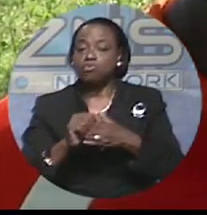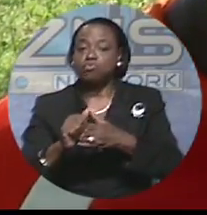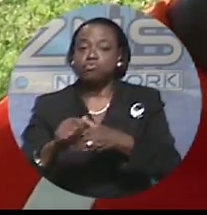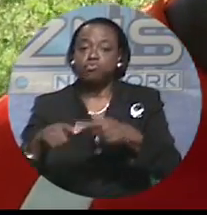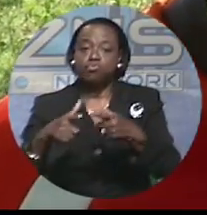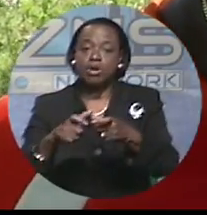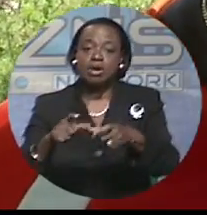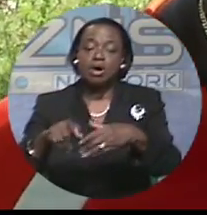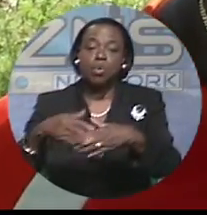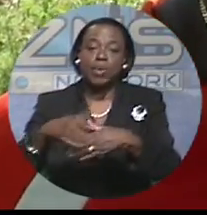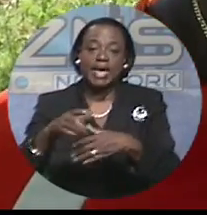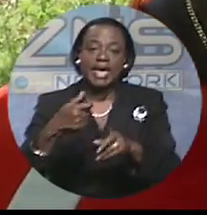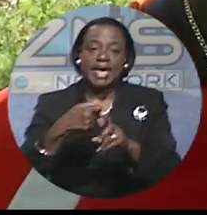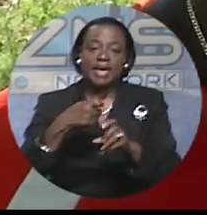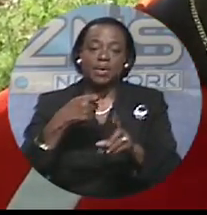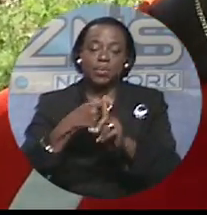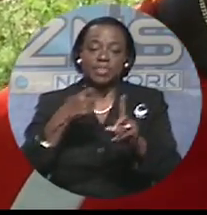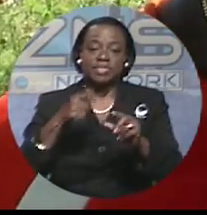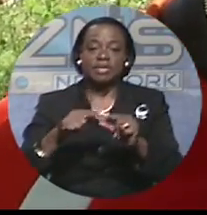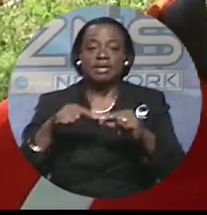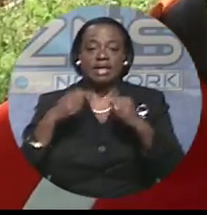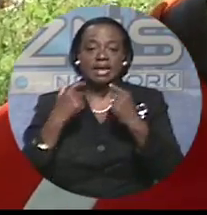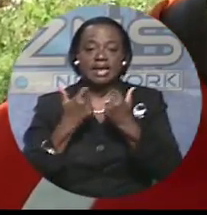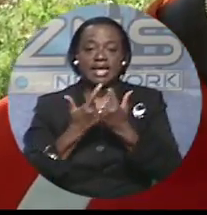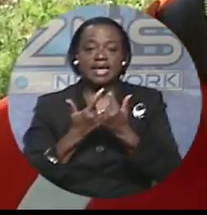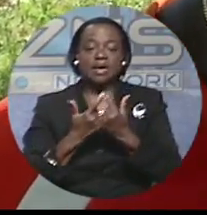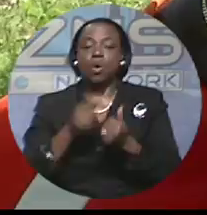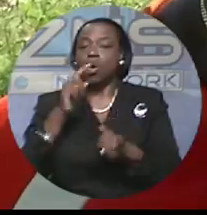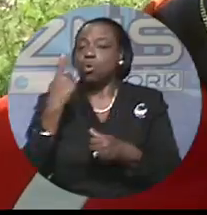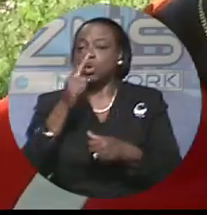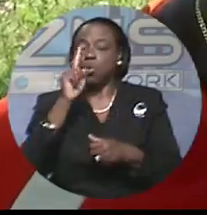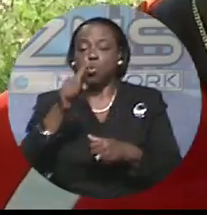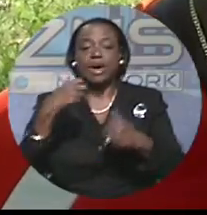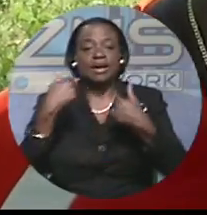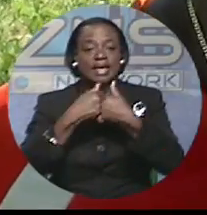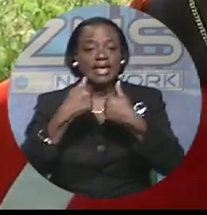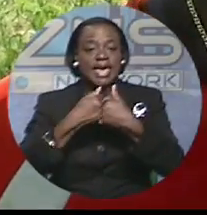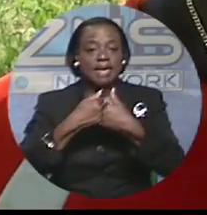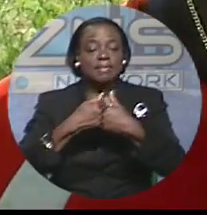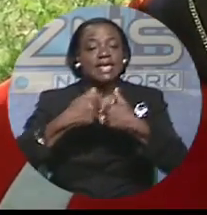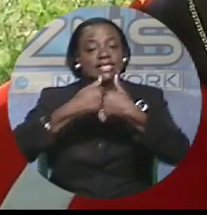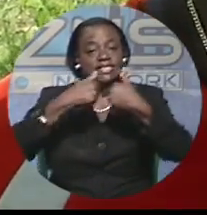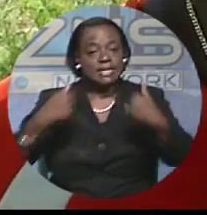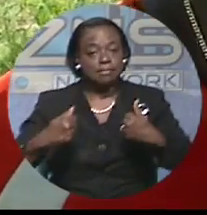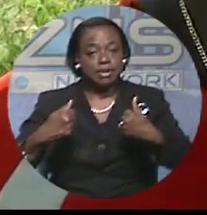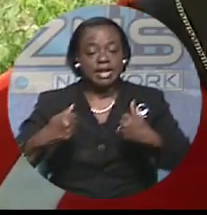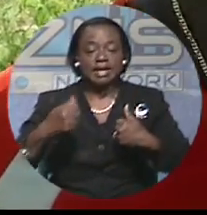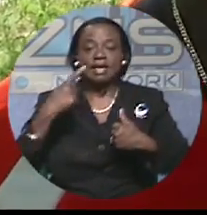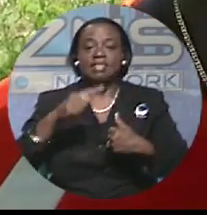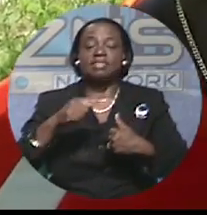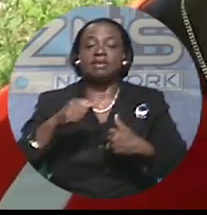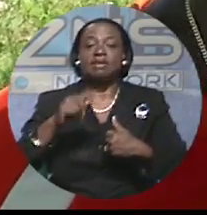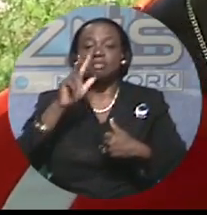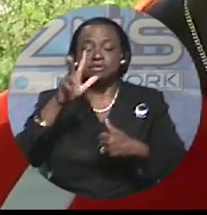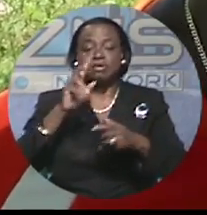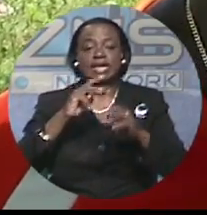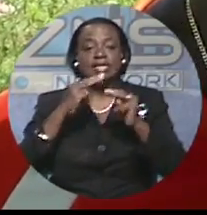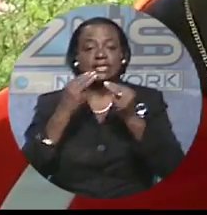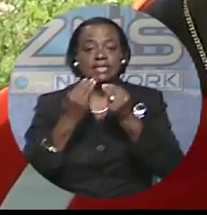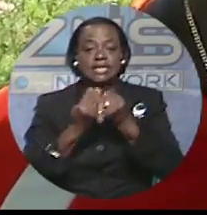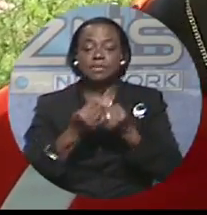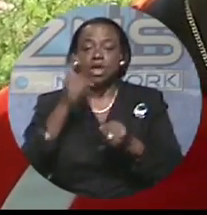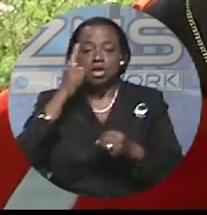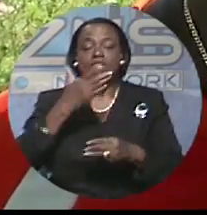lost anything yet, and everybody else, it's like only 1 game separating the next 3 teams. So we're looking for a good finish in the